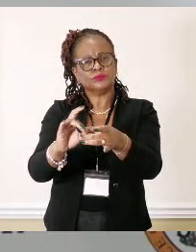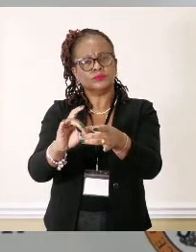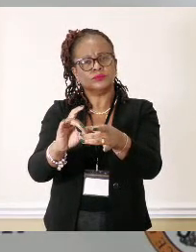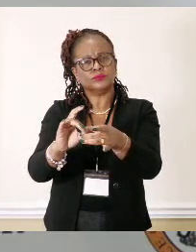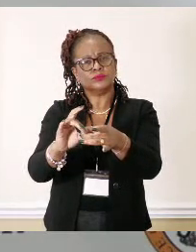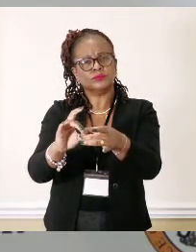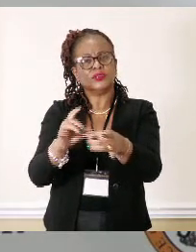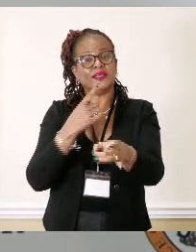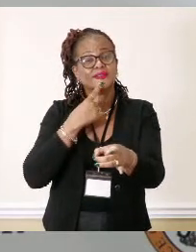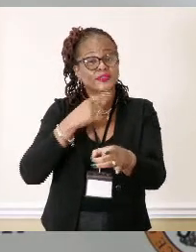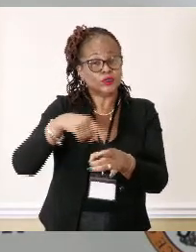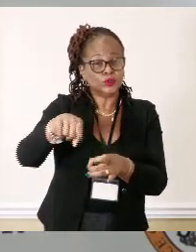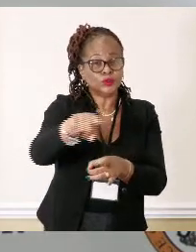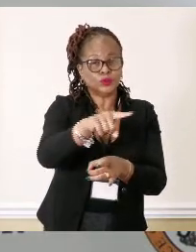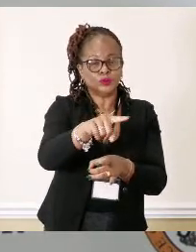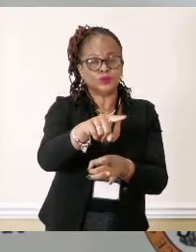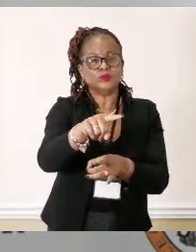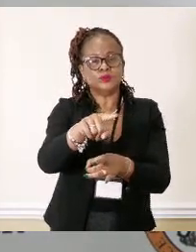I say to you,